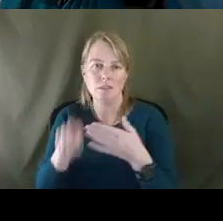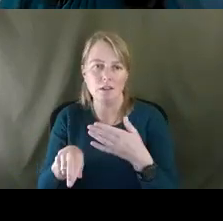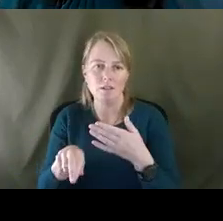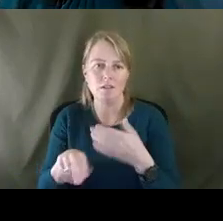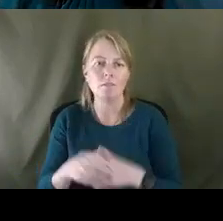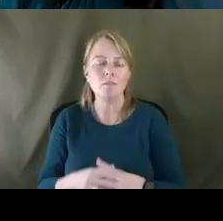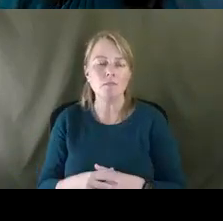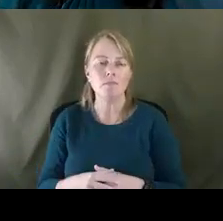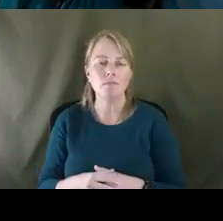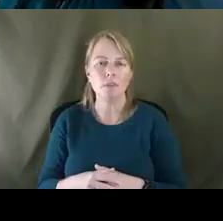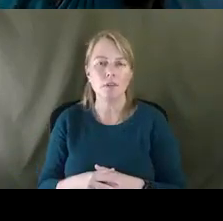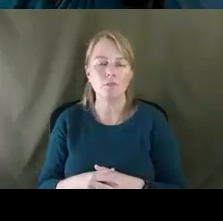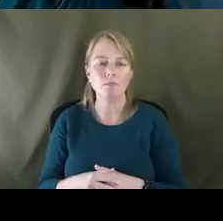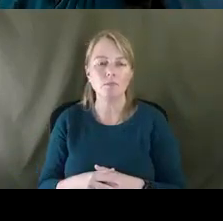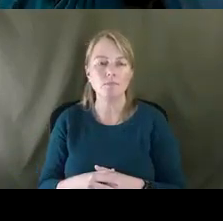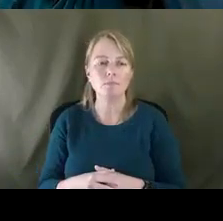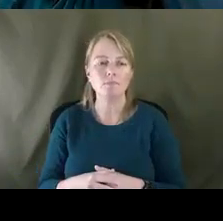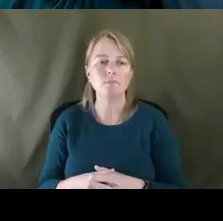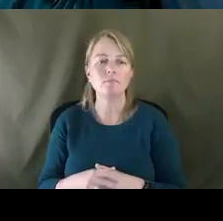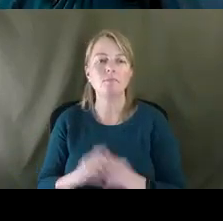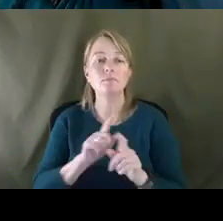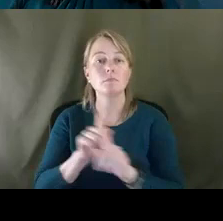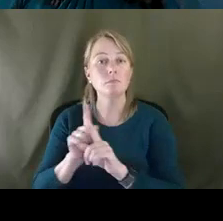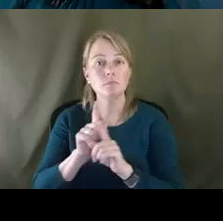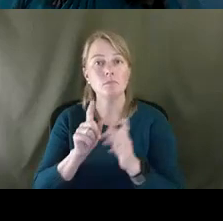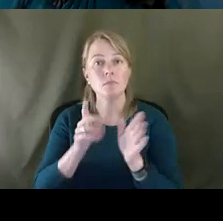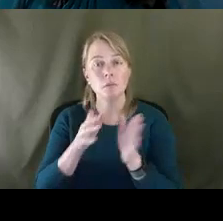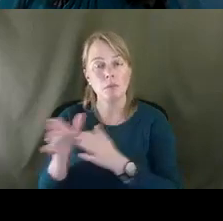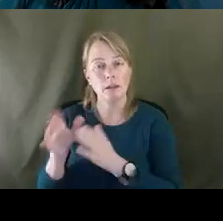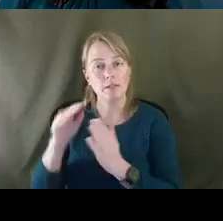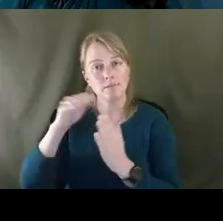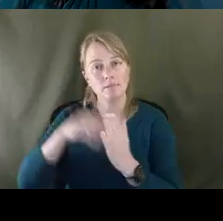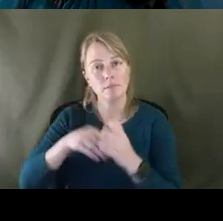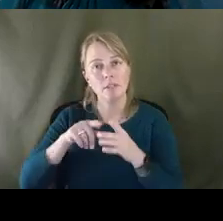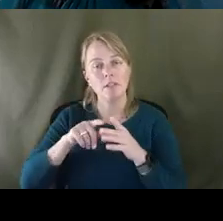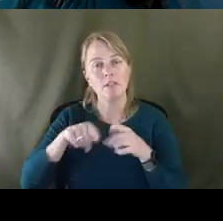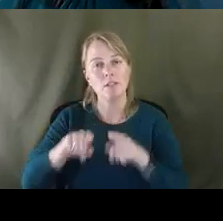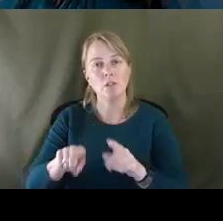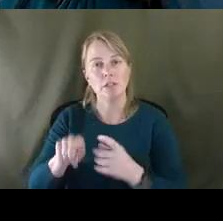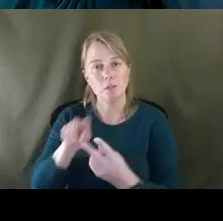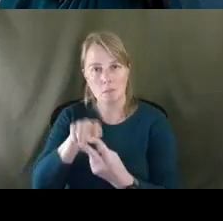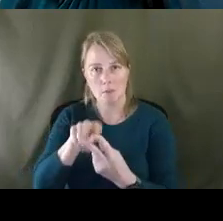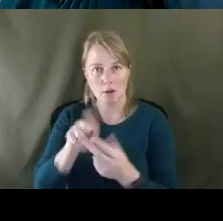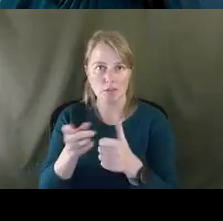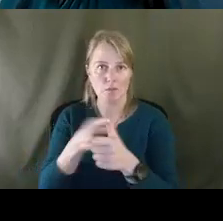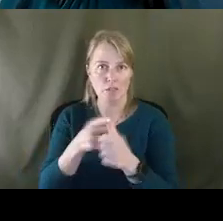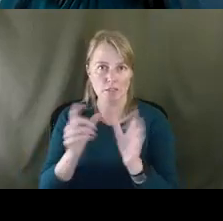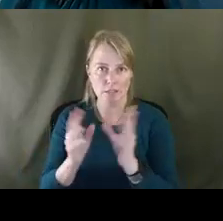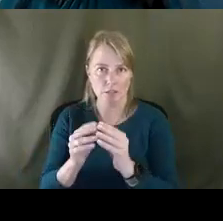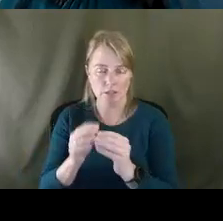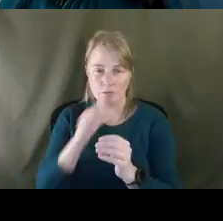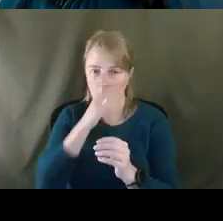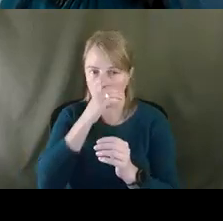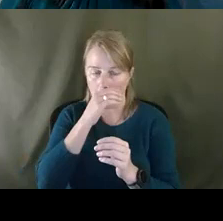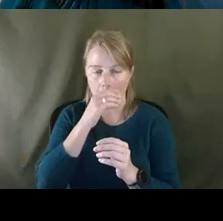the results. Mentoring plans are completed during a pair's first session together. This form outlines the